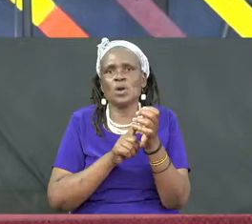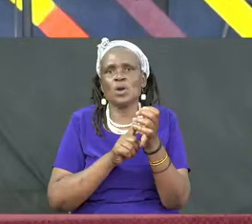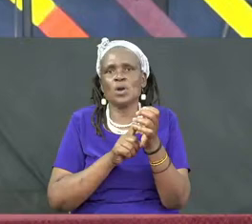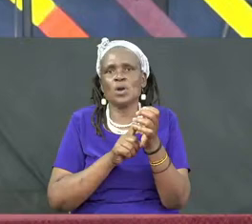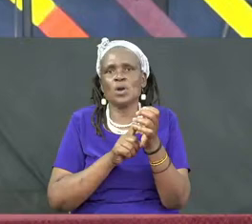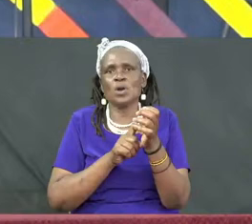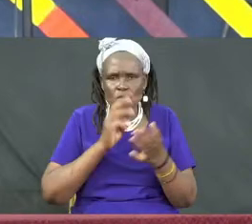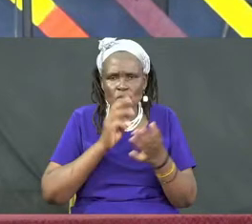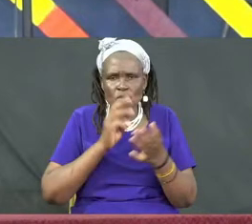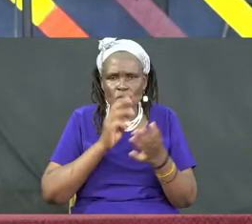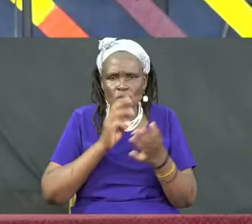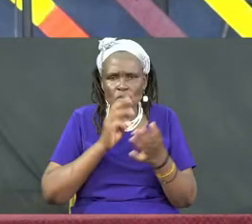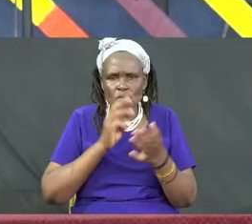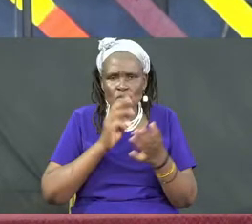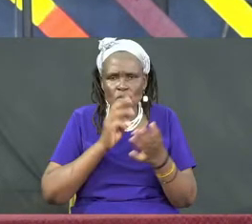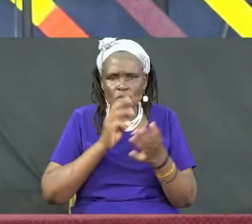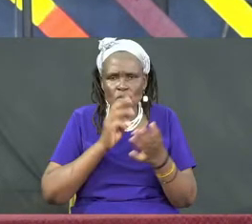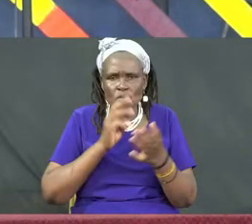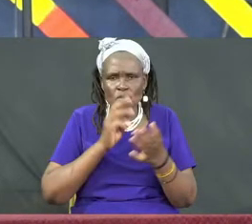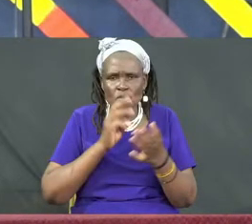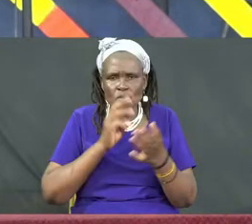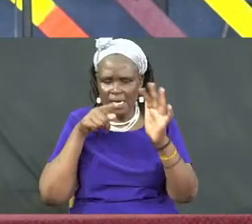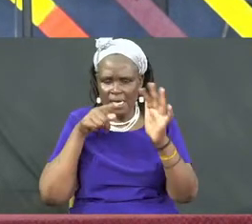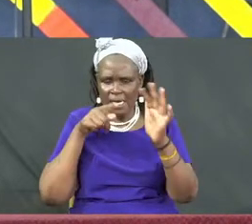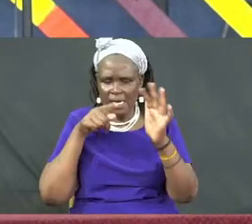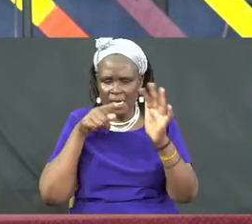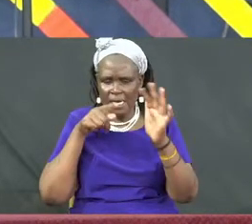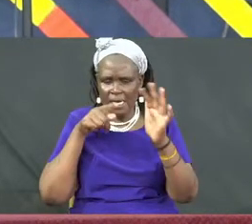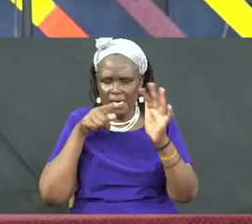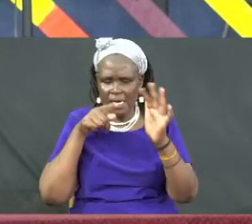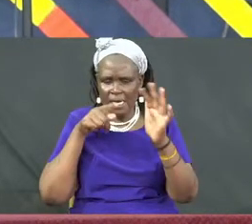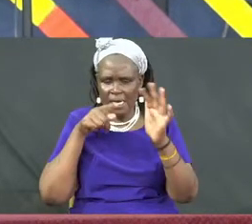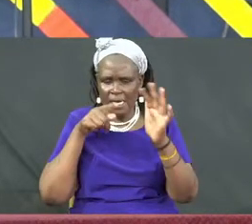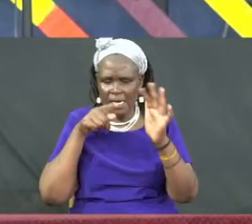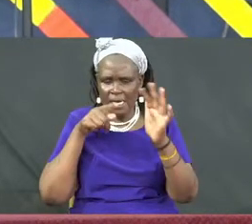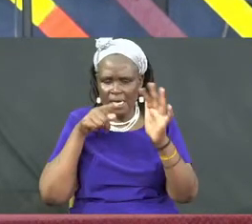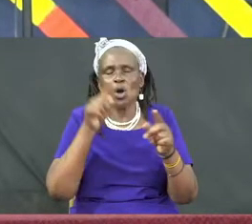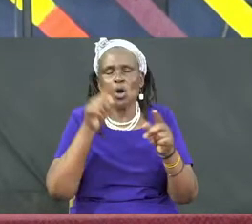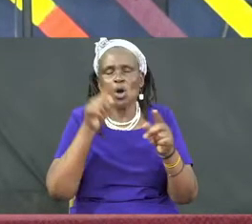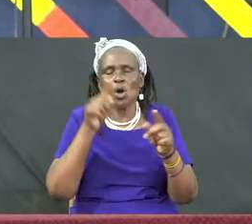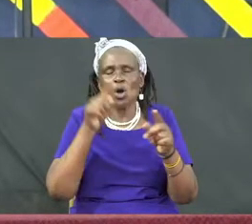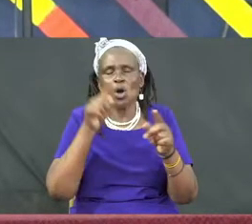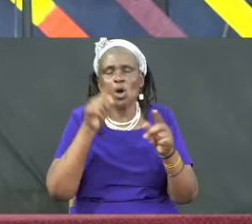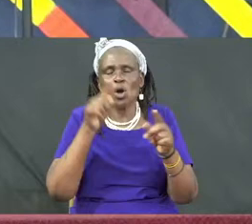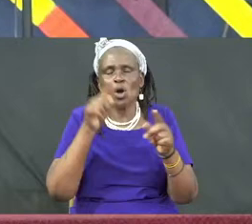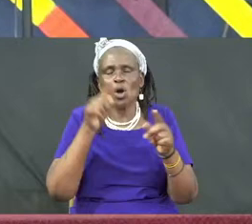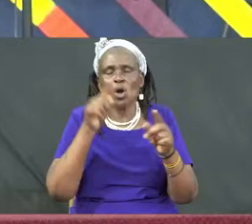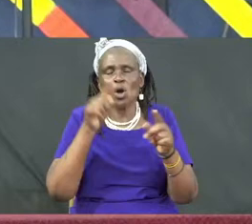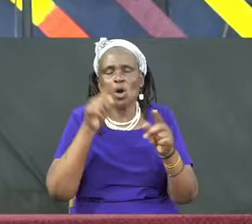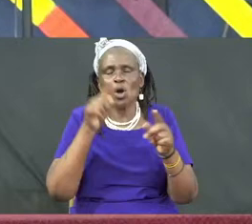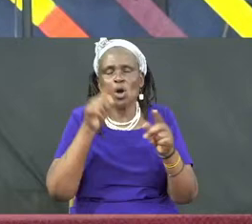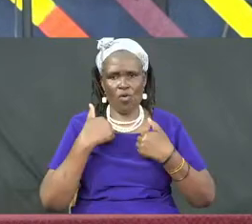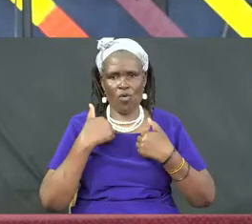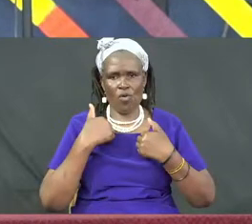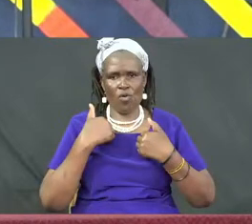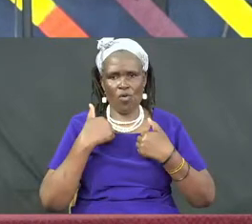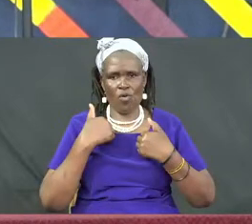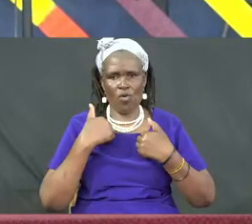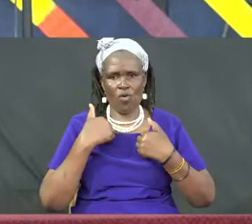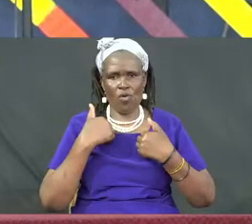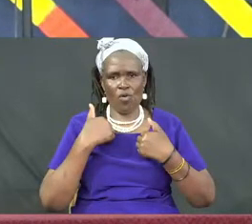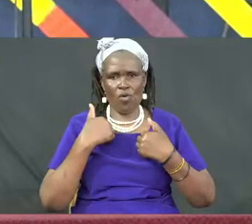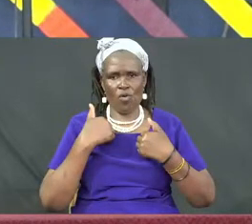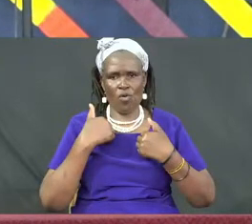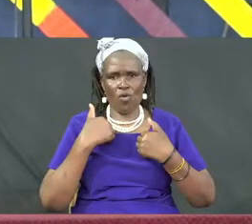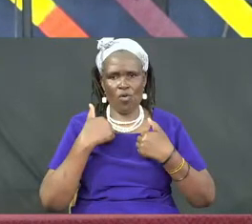a point of reference in worship, but also to plead for healing. And by the way, and this is just an